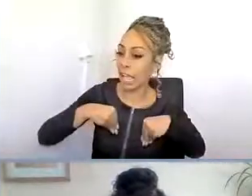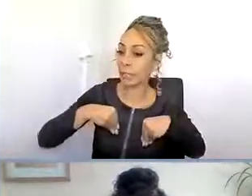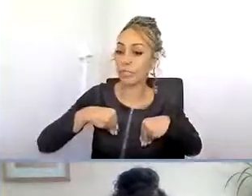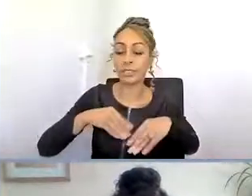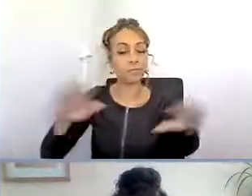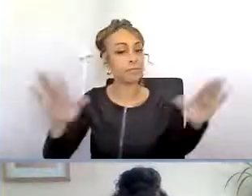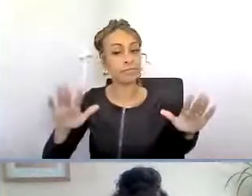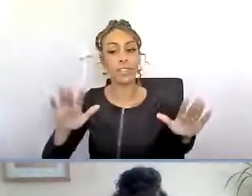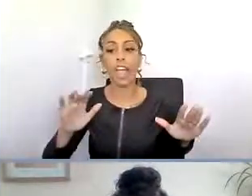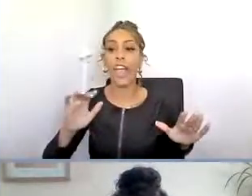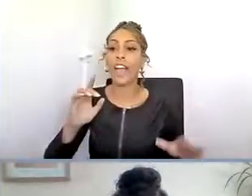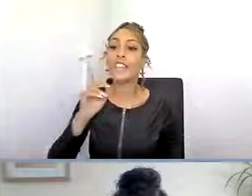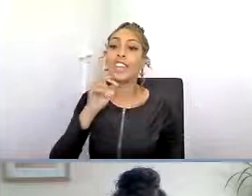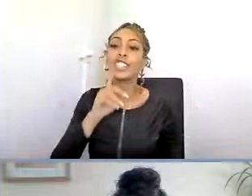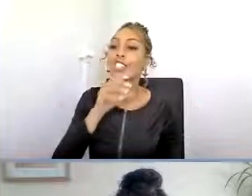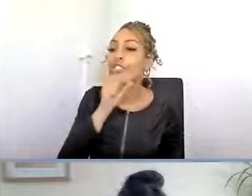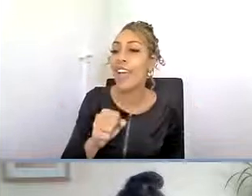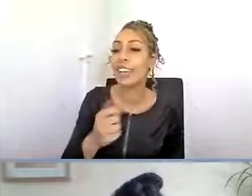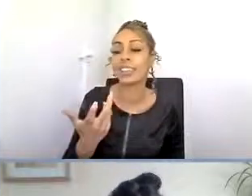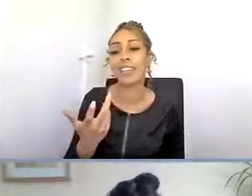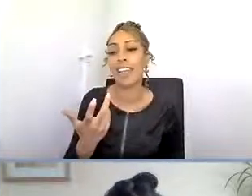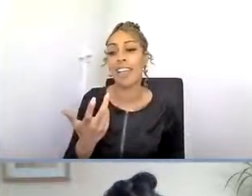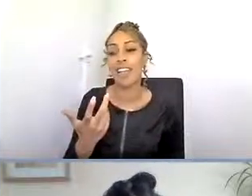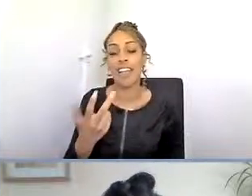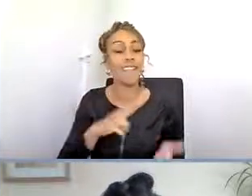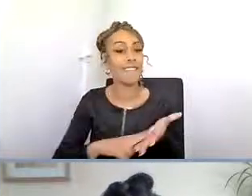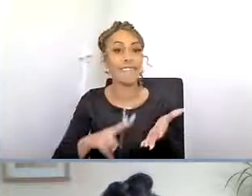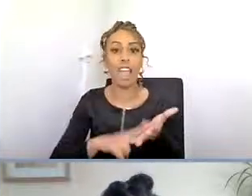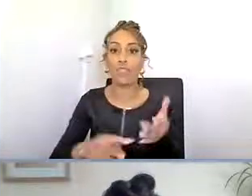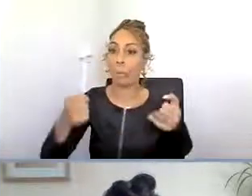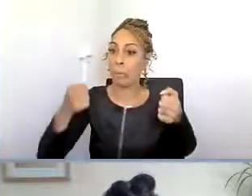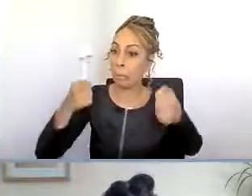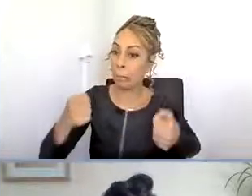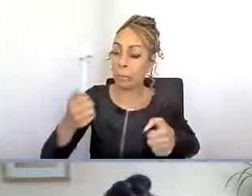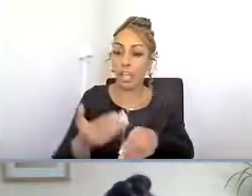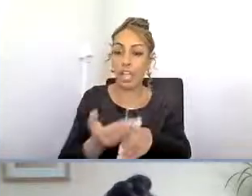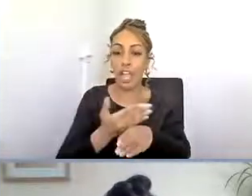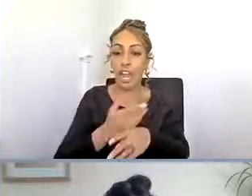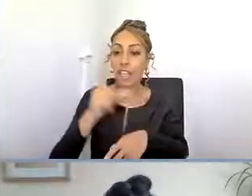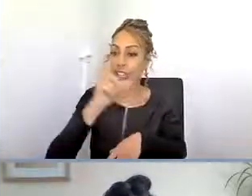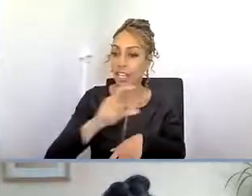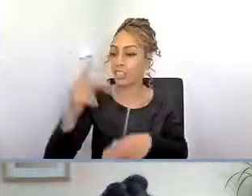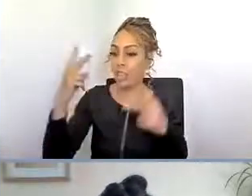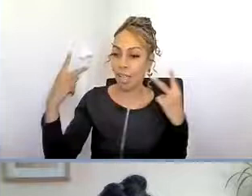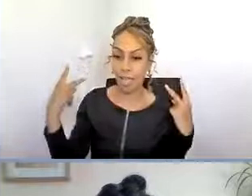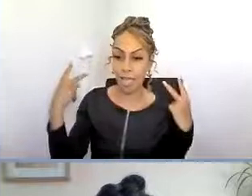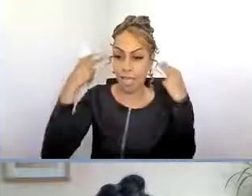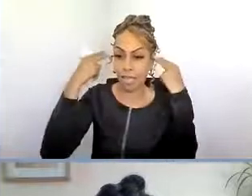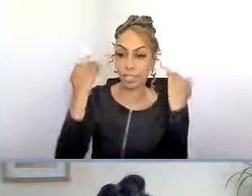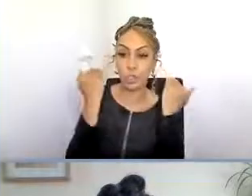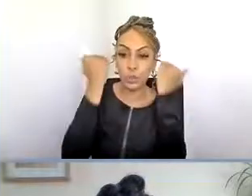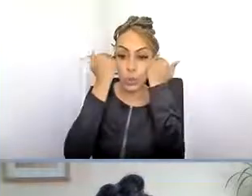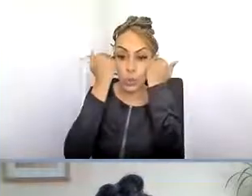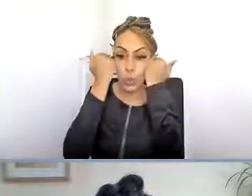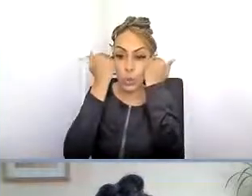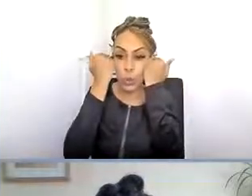notions of her gender, which, you know, which were very prevalent in the early 20th century. She cut her hair short, she discarded